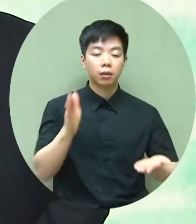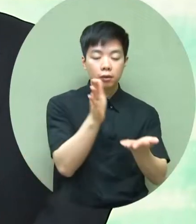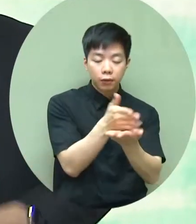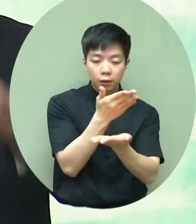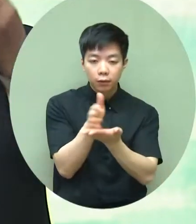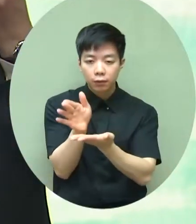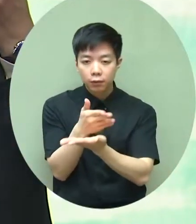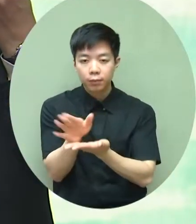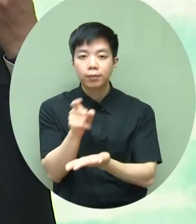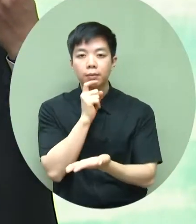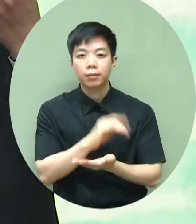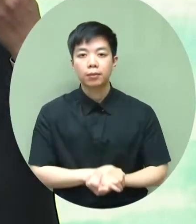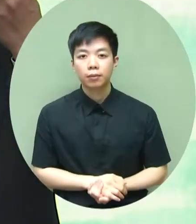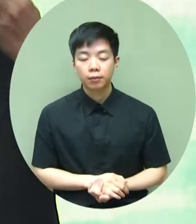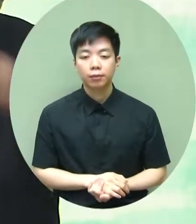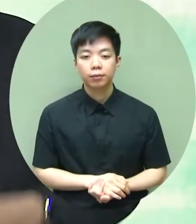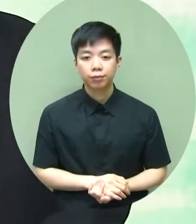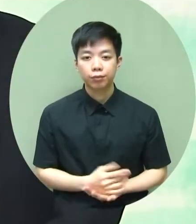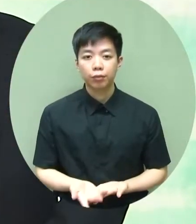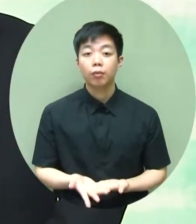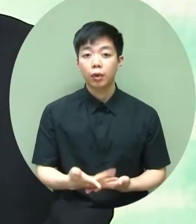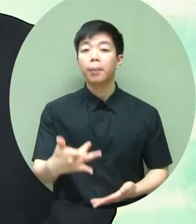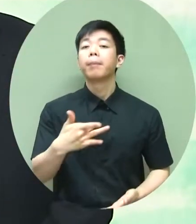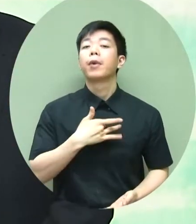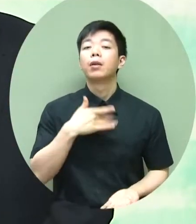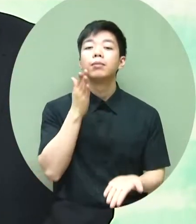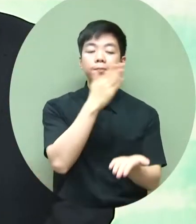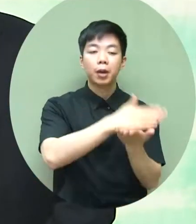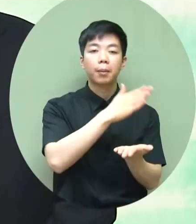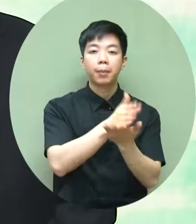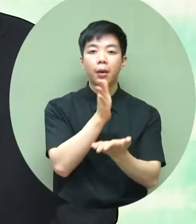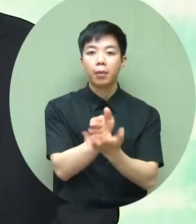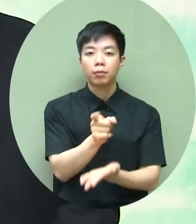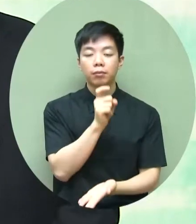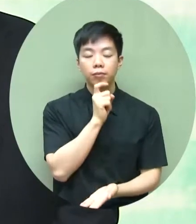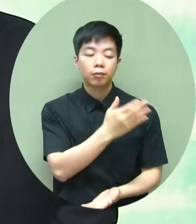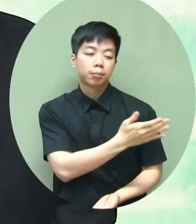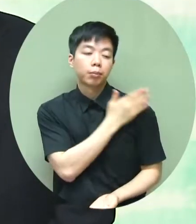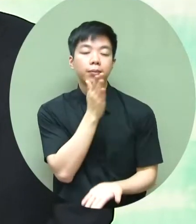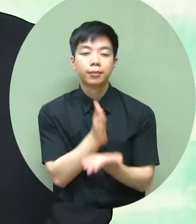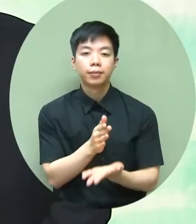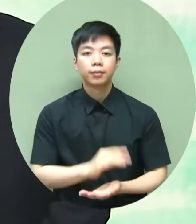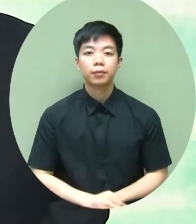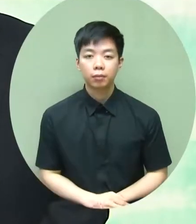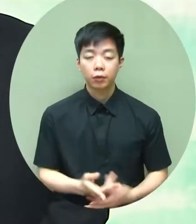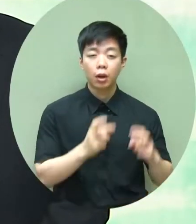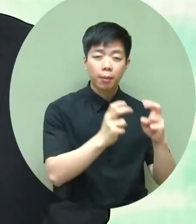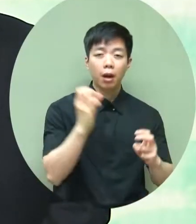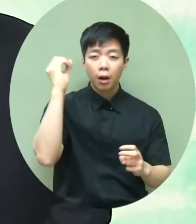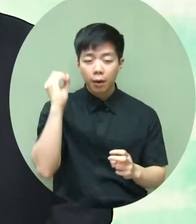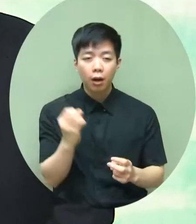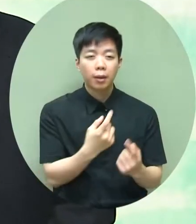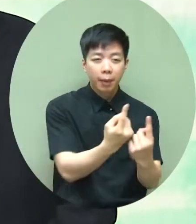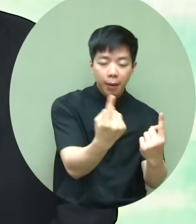are positionings of all those, and each mode has its own role to play. We have to make sure